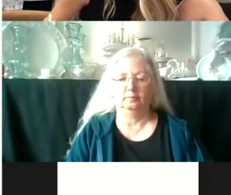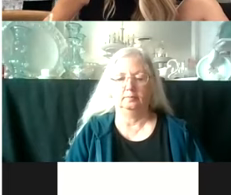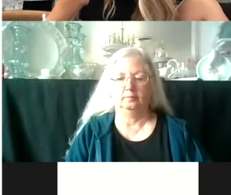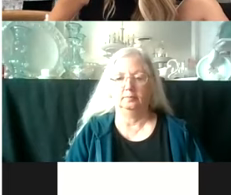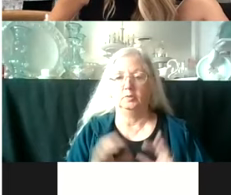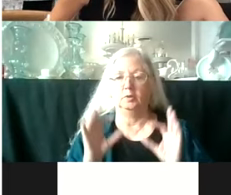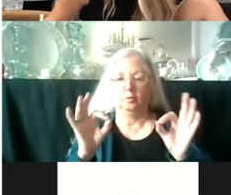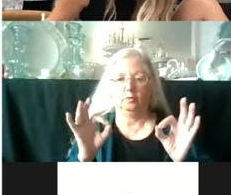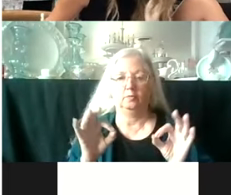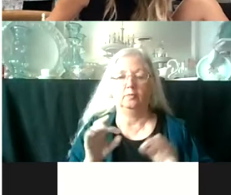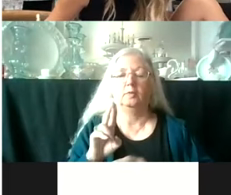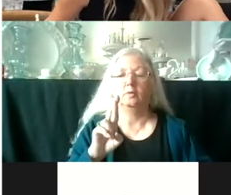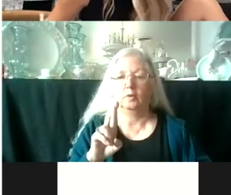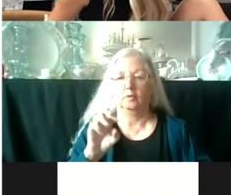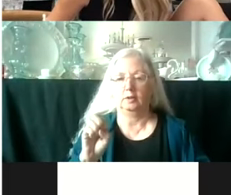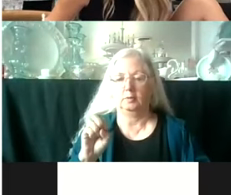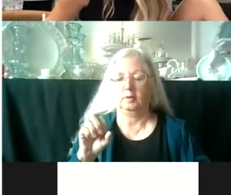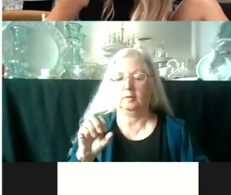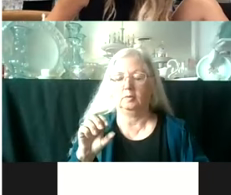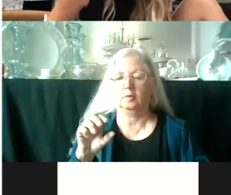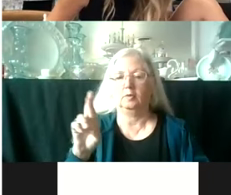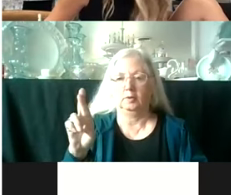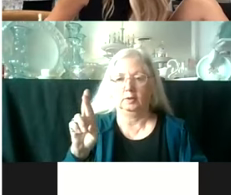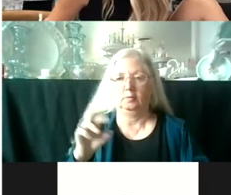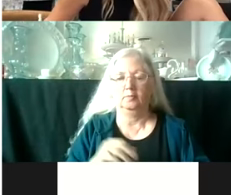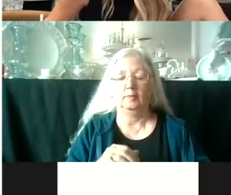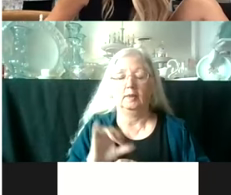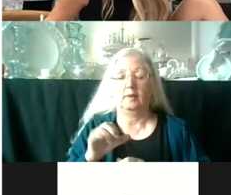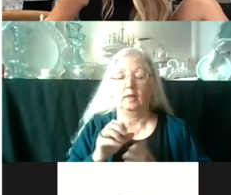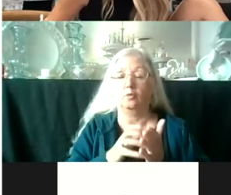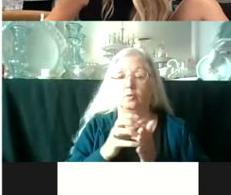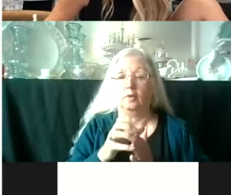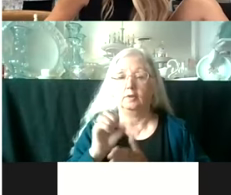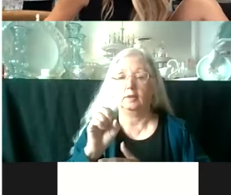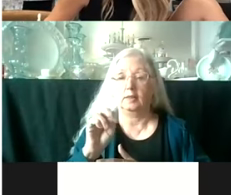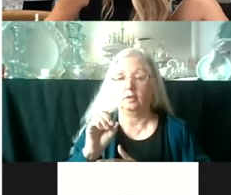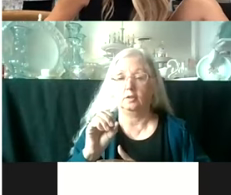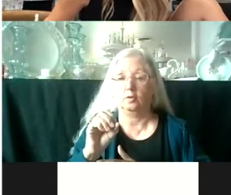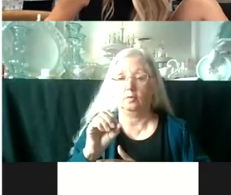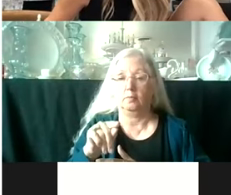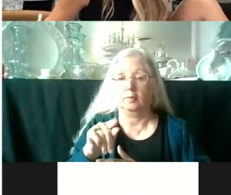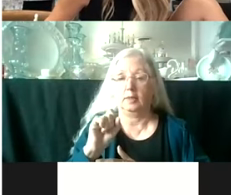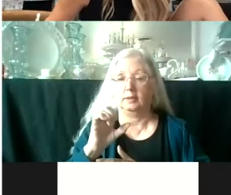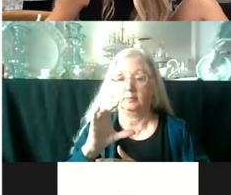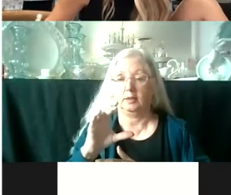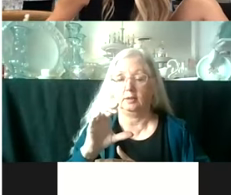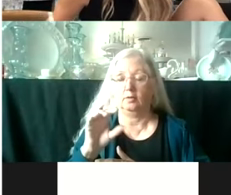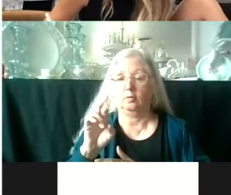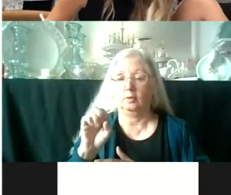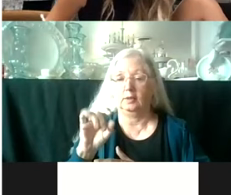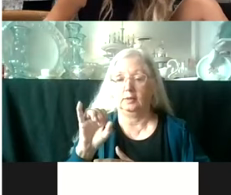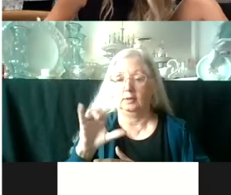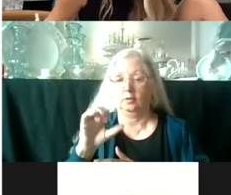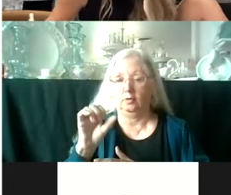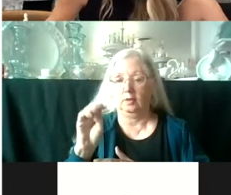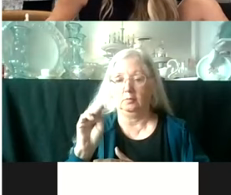Perfect, to the rough endoplasmic reticulum. Excellent, and at that rough endoplasmic reticulum is where we are going to change the language. So that's the next issue.